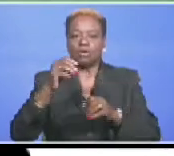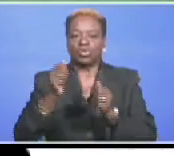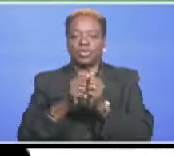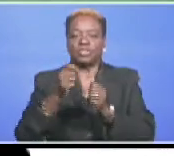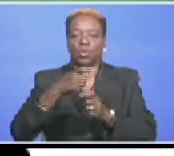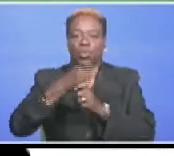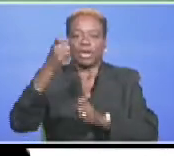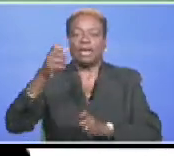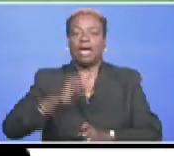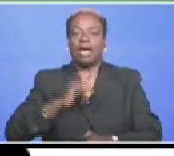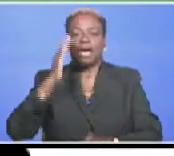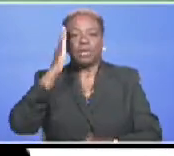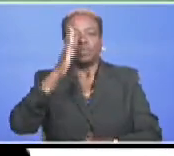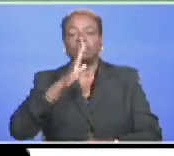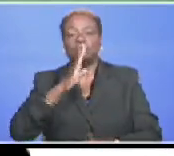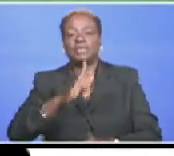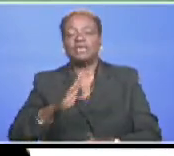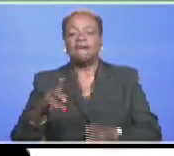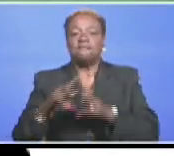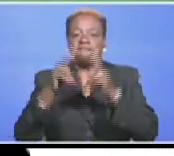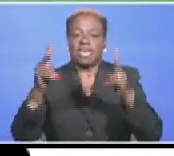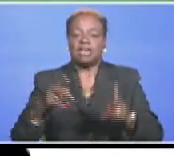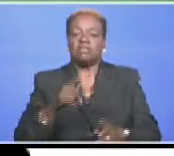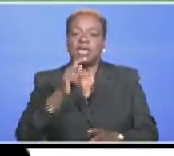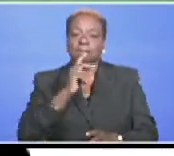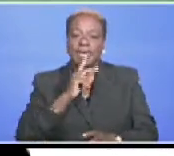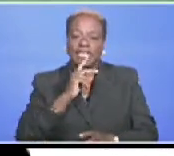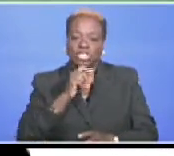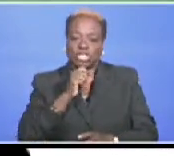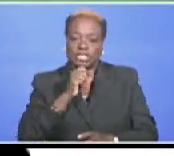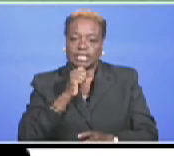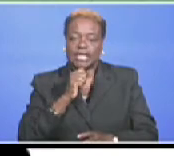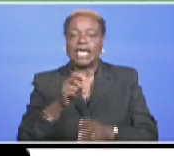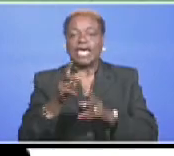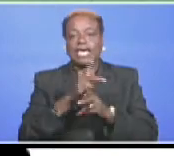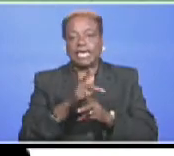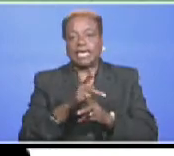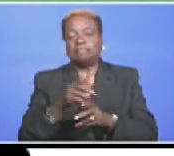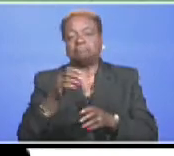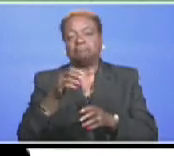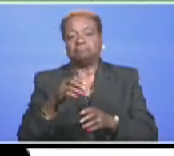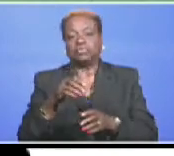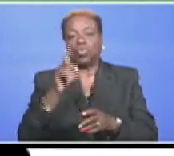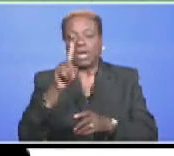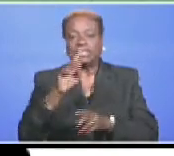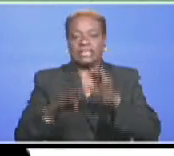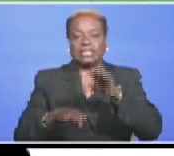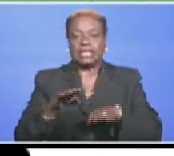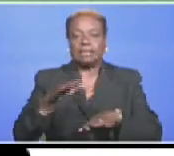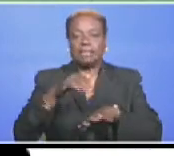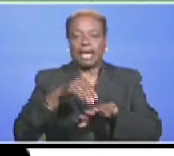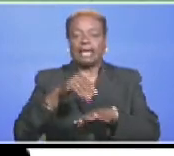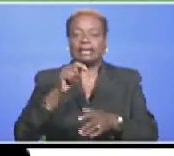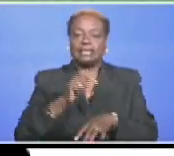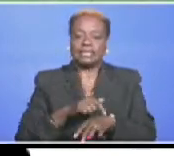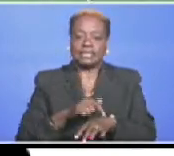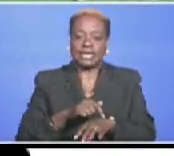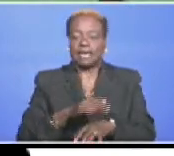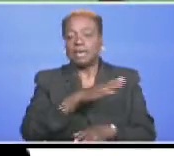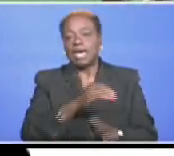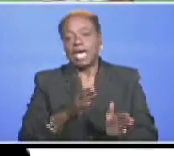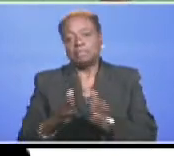very patient. I'm going to take each match every step at a time, not going to rush anything, and just make sure I prepare for